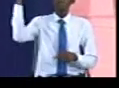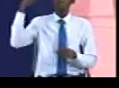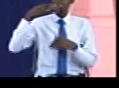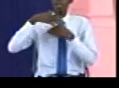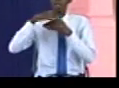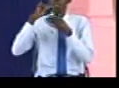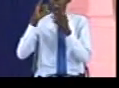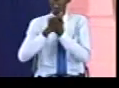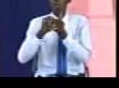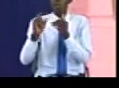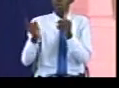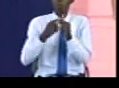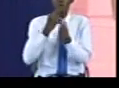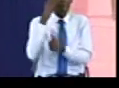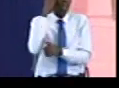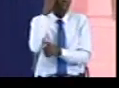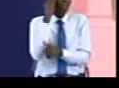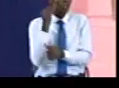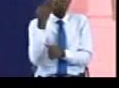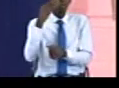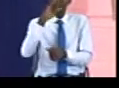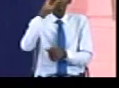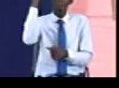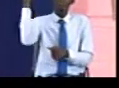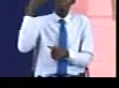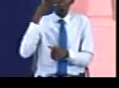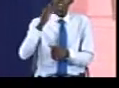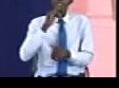of grace, there's the next experience of